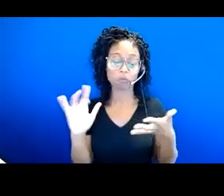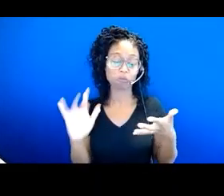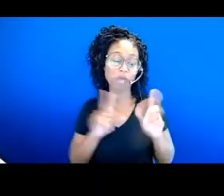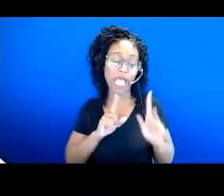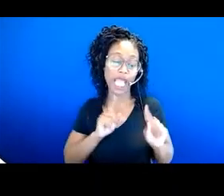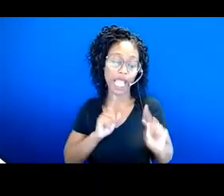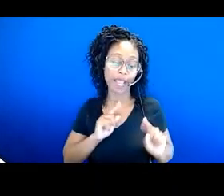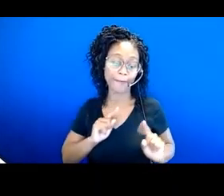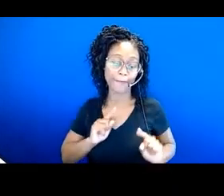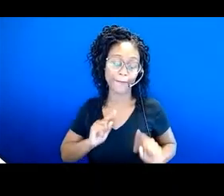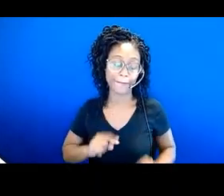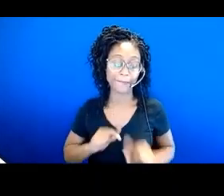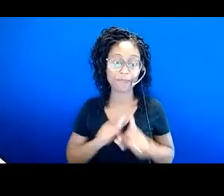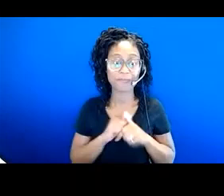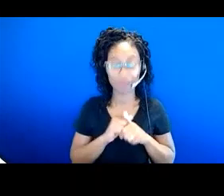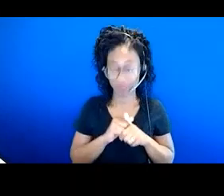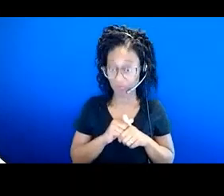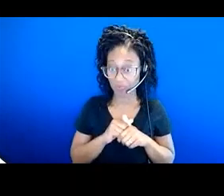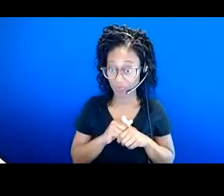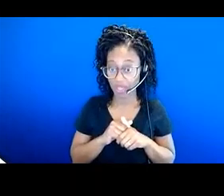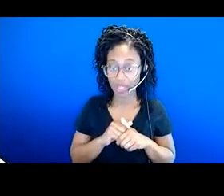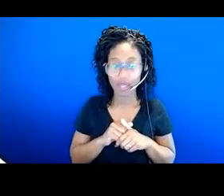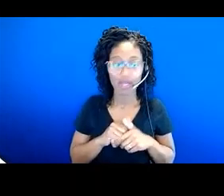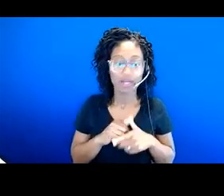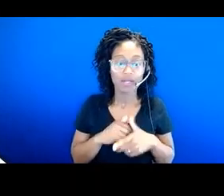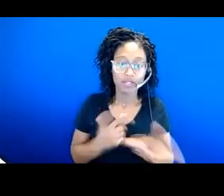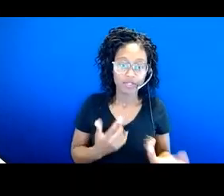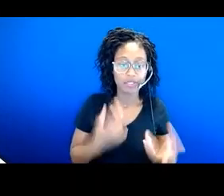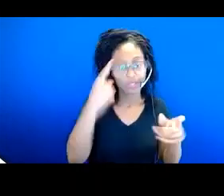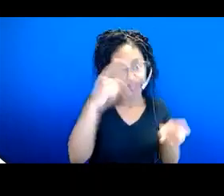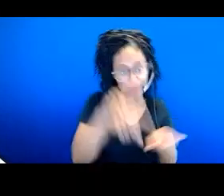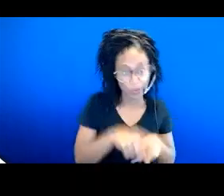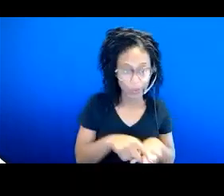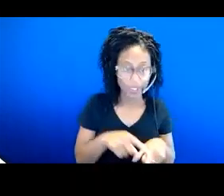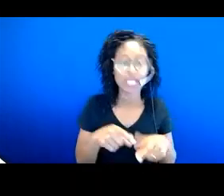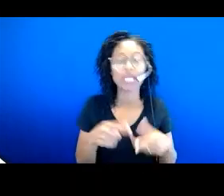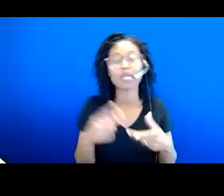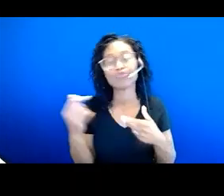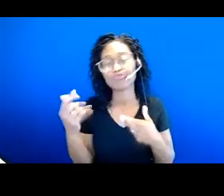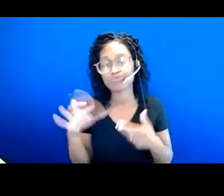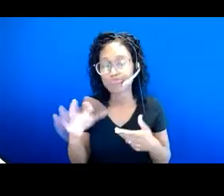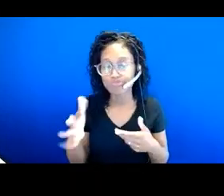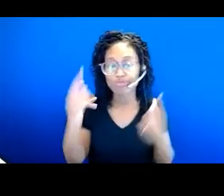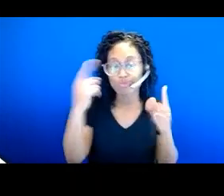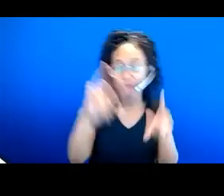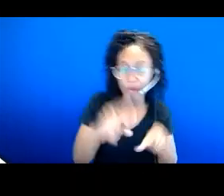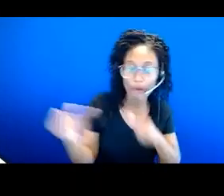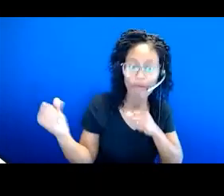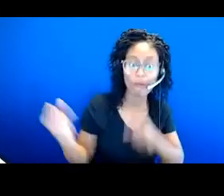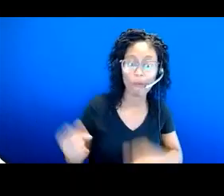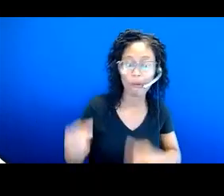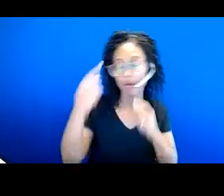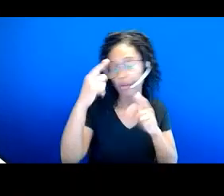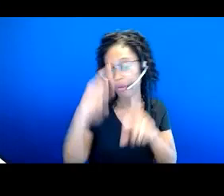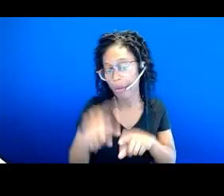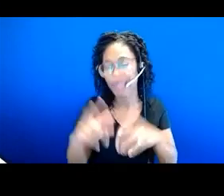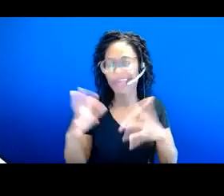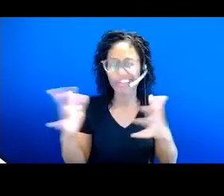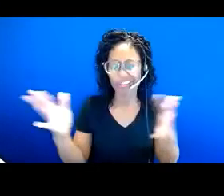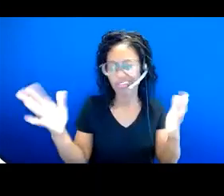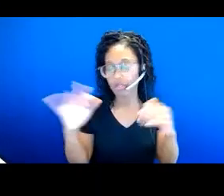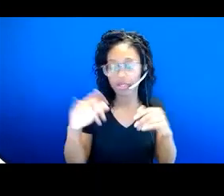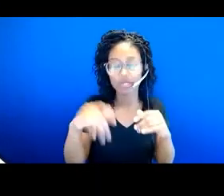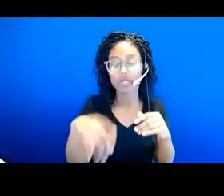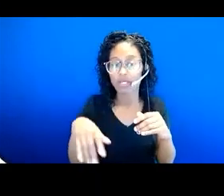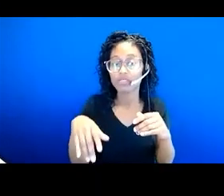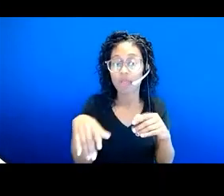questions, agree, moderately disagree, strongly agree, and stuff like that. So you can, I won't go through